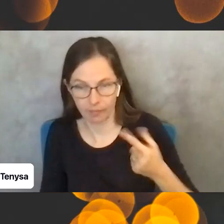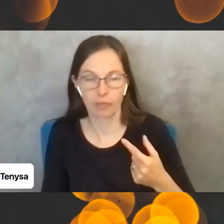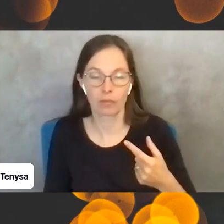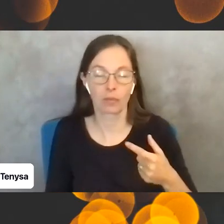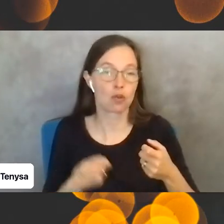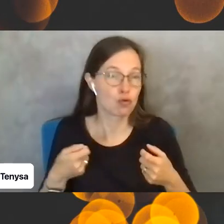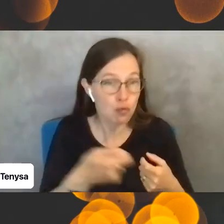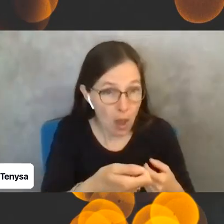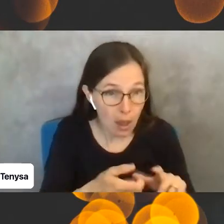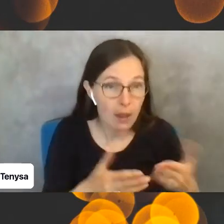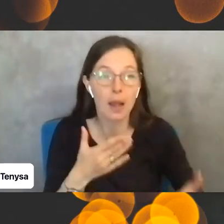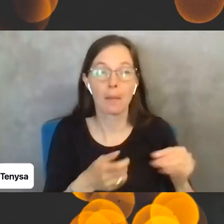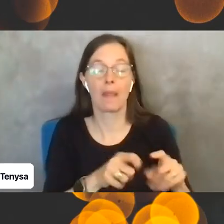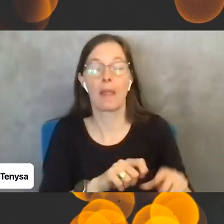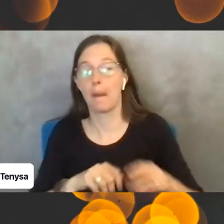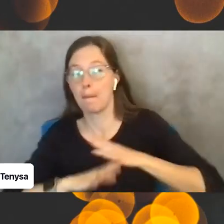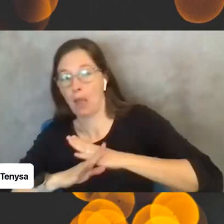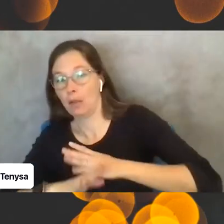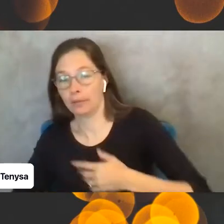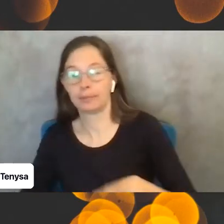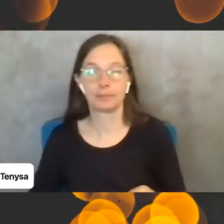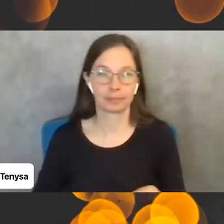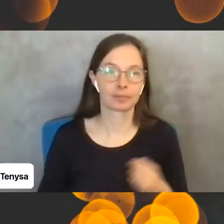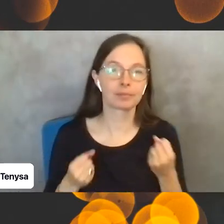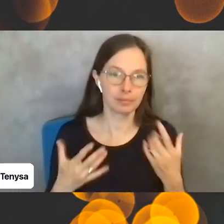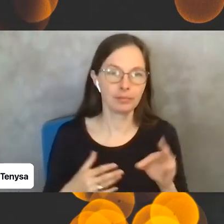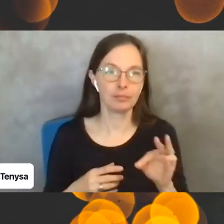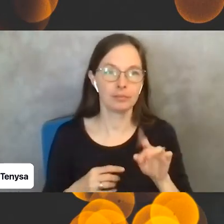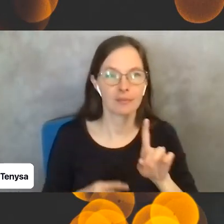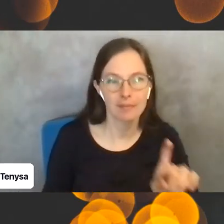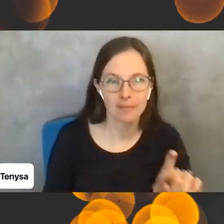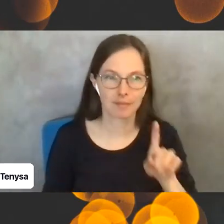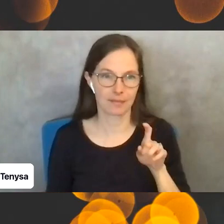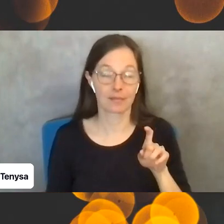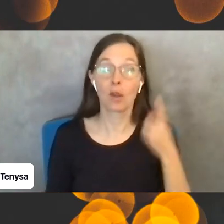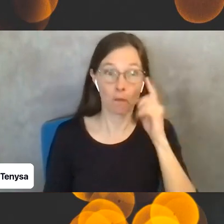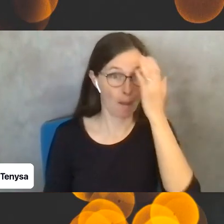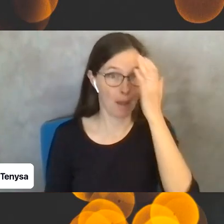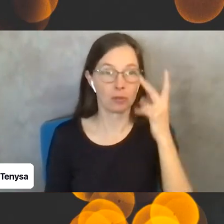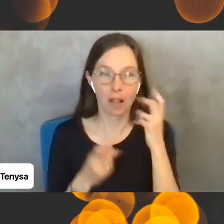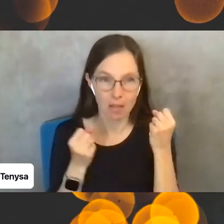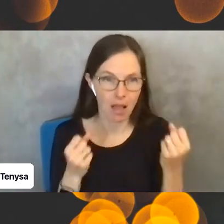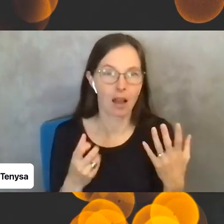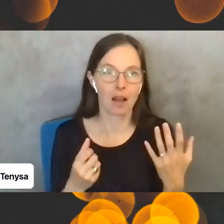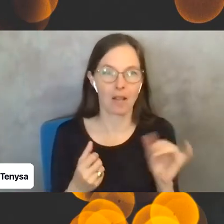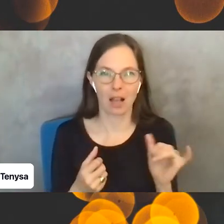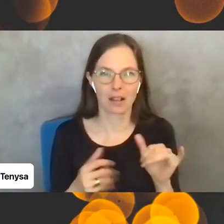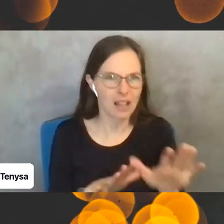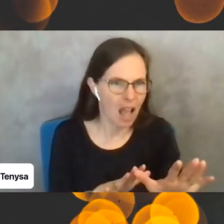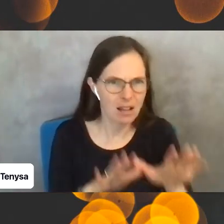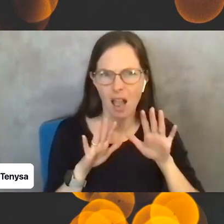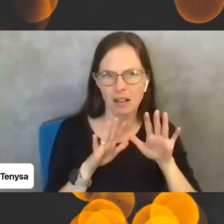then you parry. A lot of like back and forth, especially for like pirates. You see a lot of those like gag,